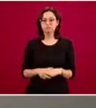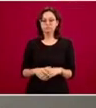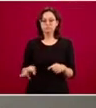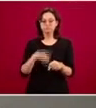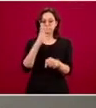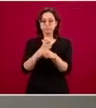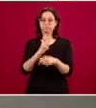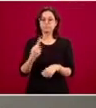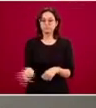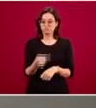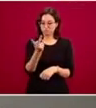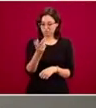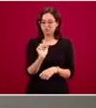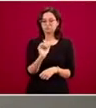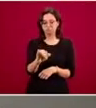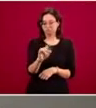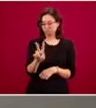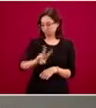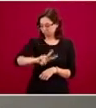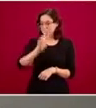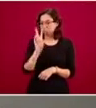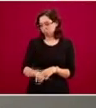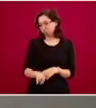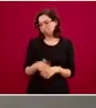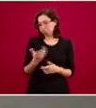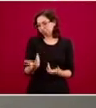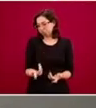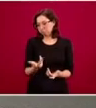And as to your second question, yes,